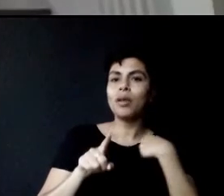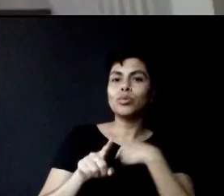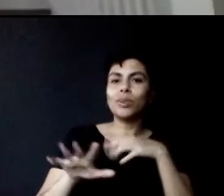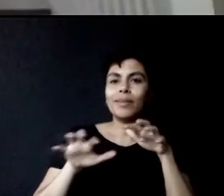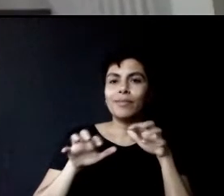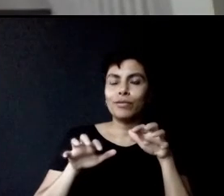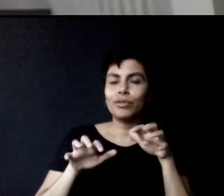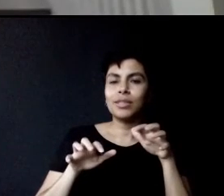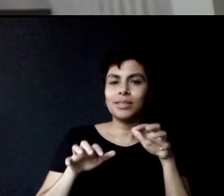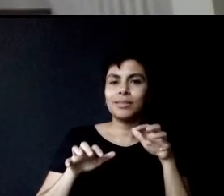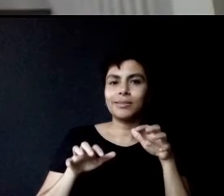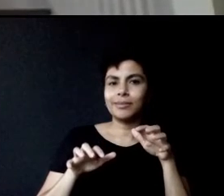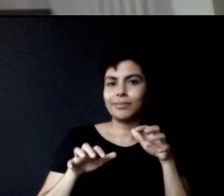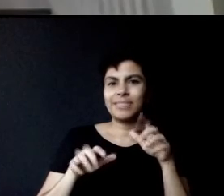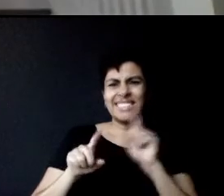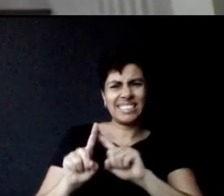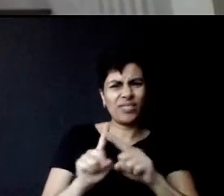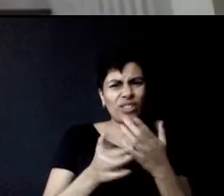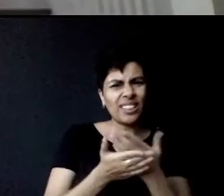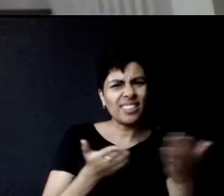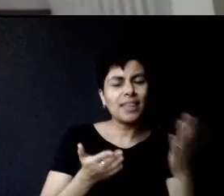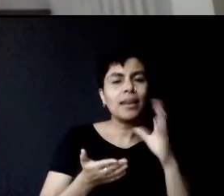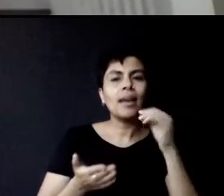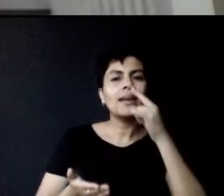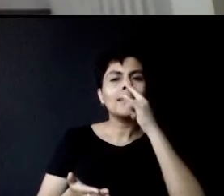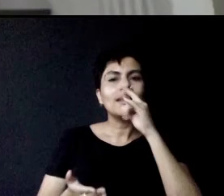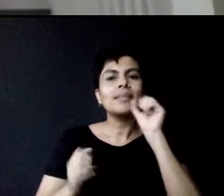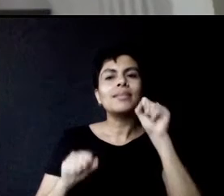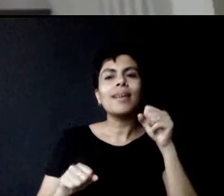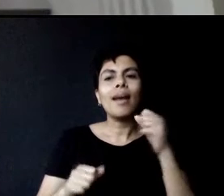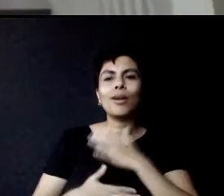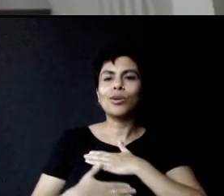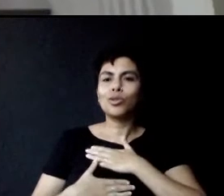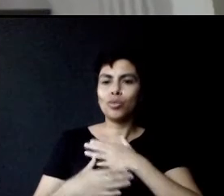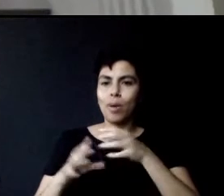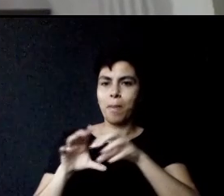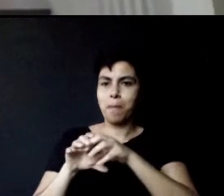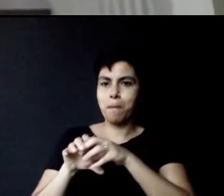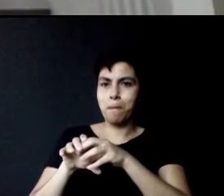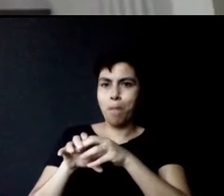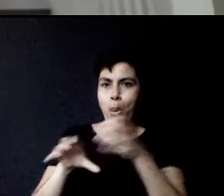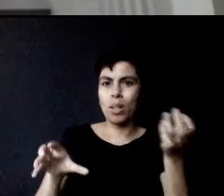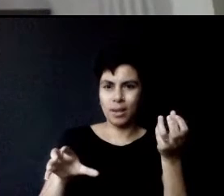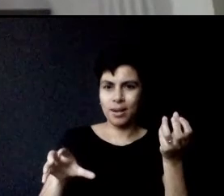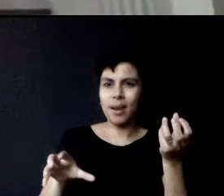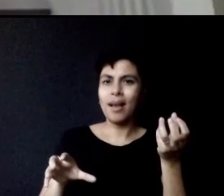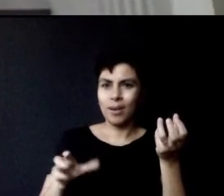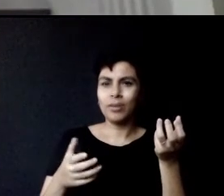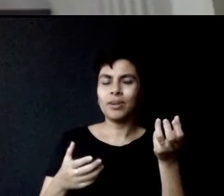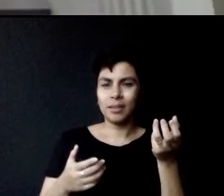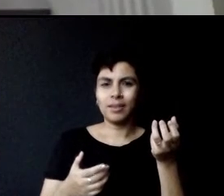freeze ice in like different things, and just like kids can enjoy how it comes out. Like,